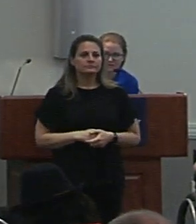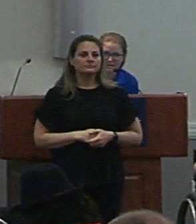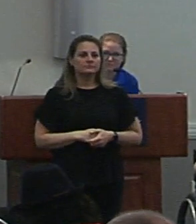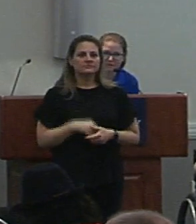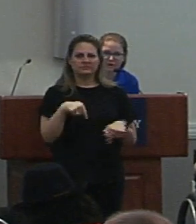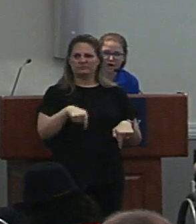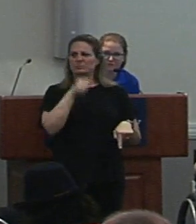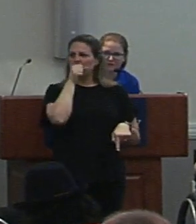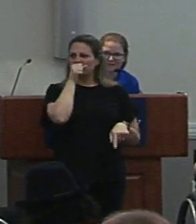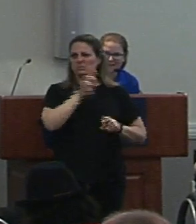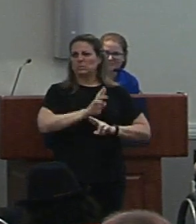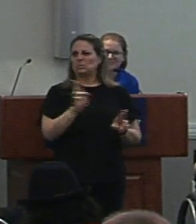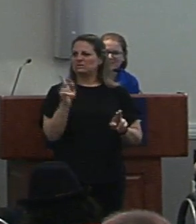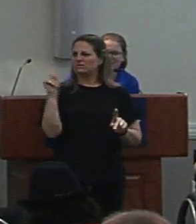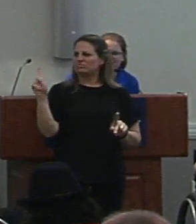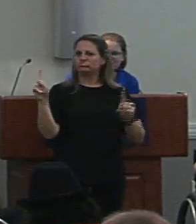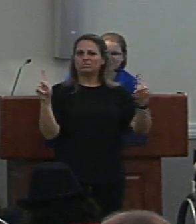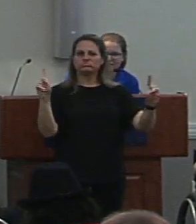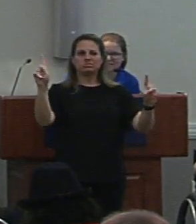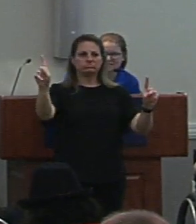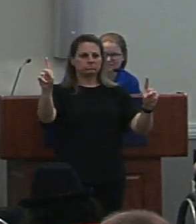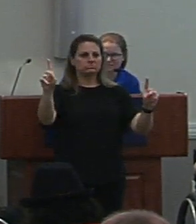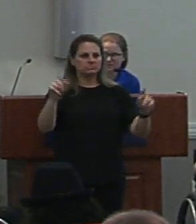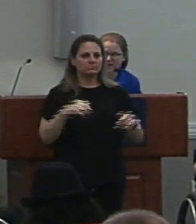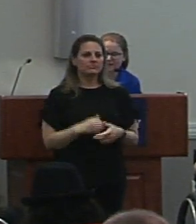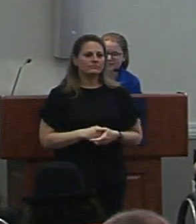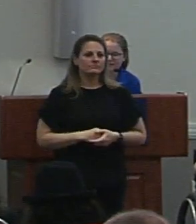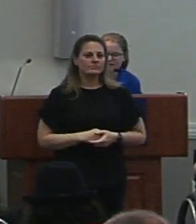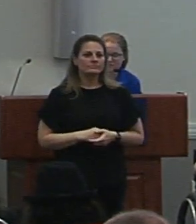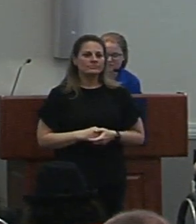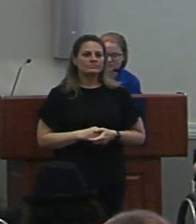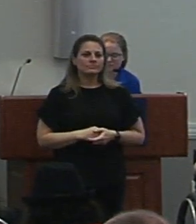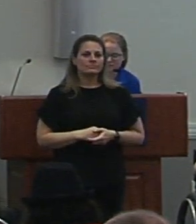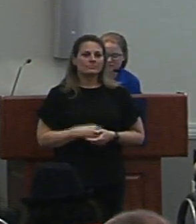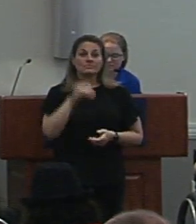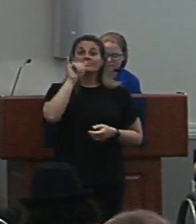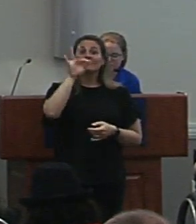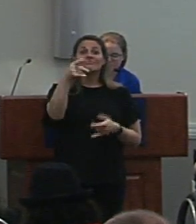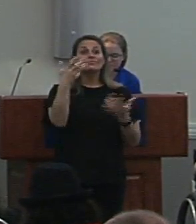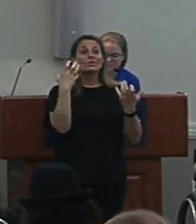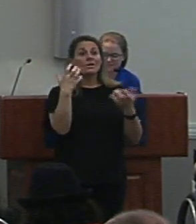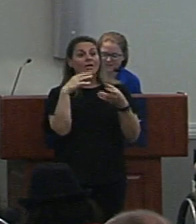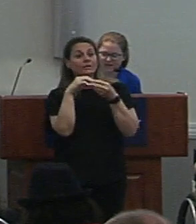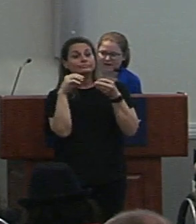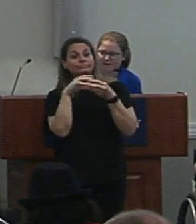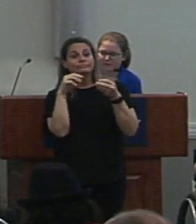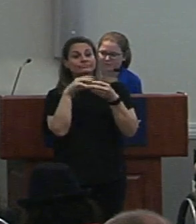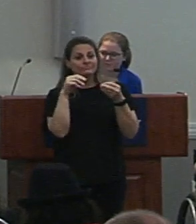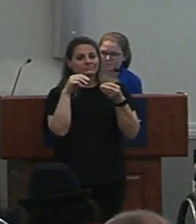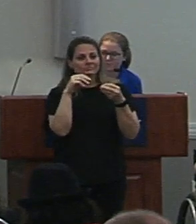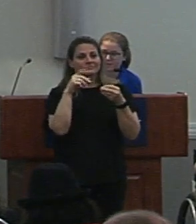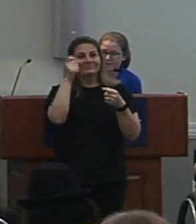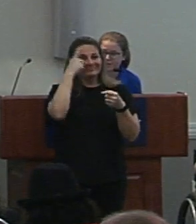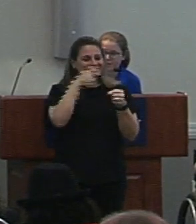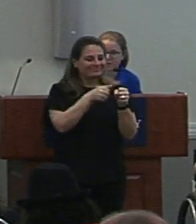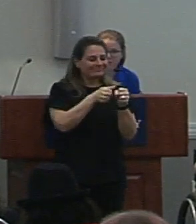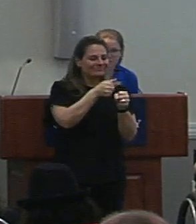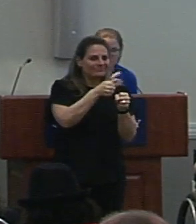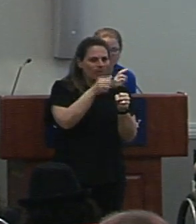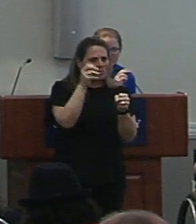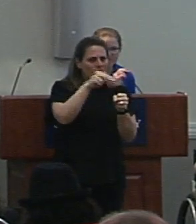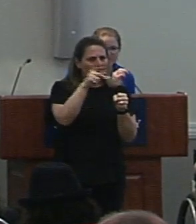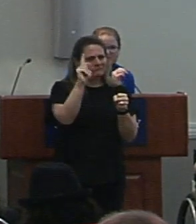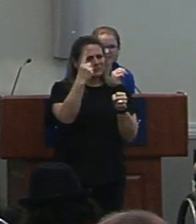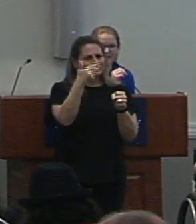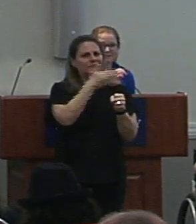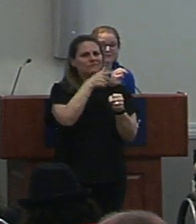ready to use them. They're off right now, so I can assist with that if you need to turn it on to make your questions. We are going